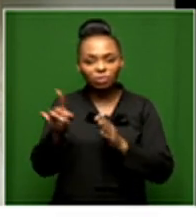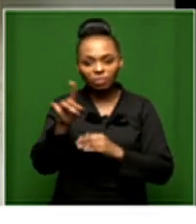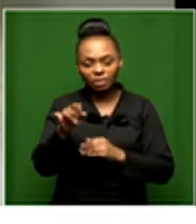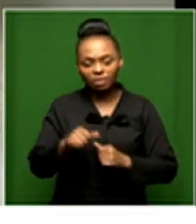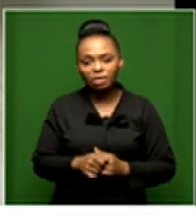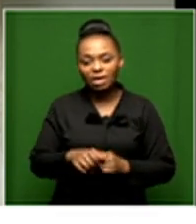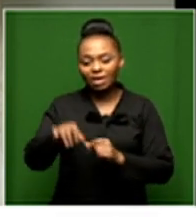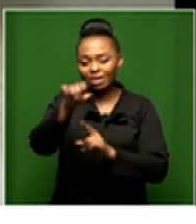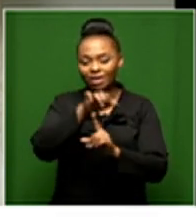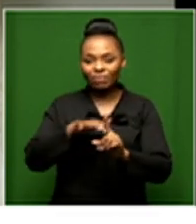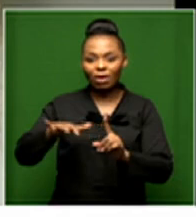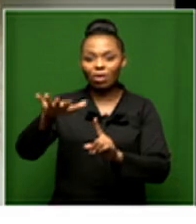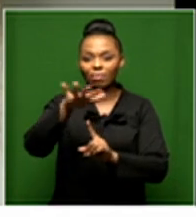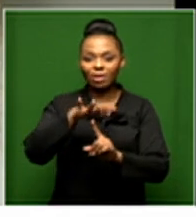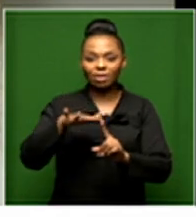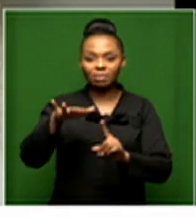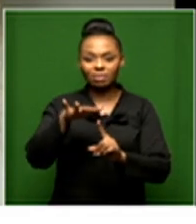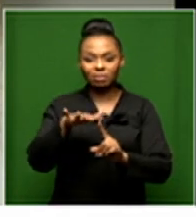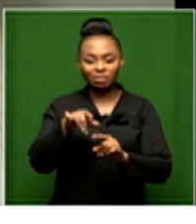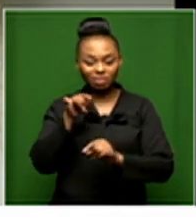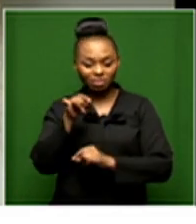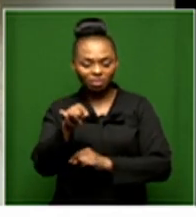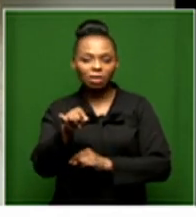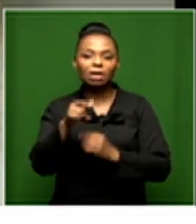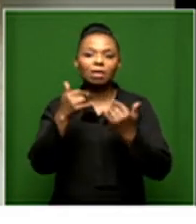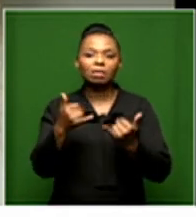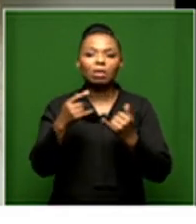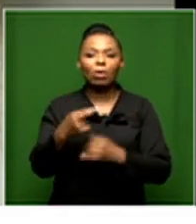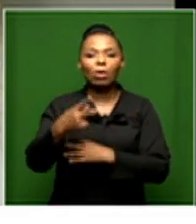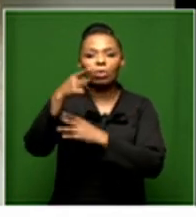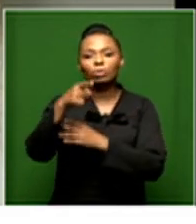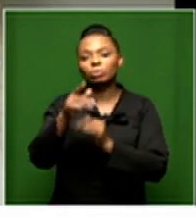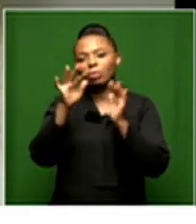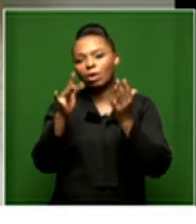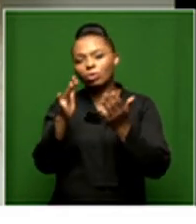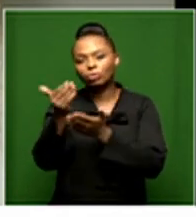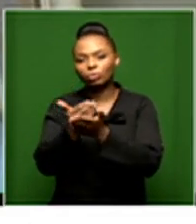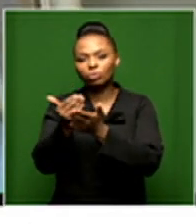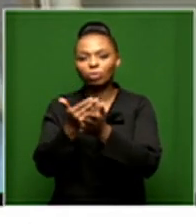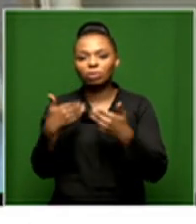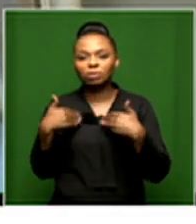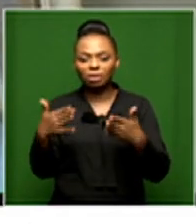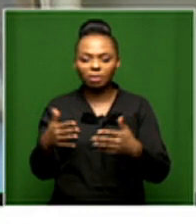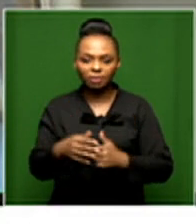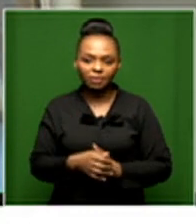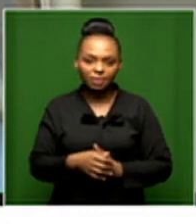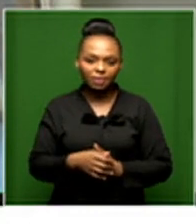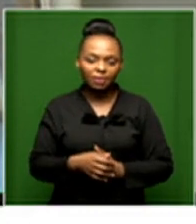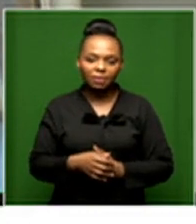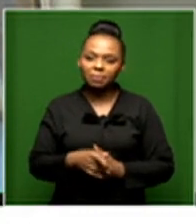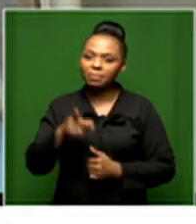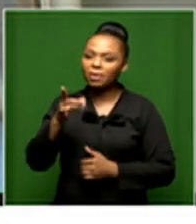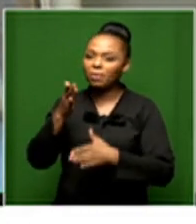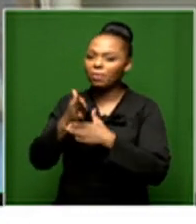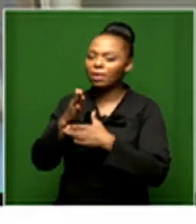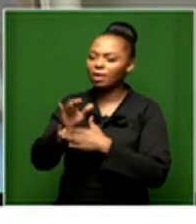the environment. But again, it's all about also cost saving. And in your line of work, Clifford,